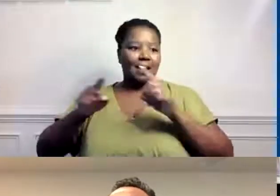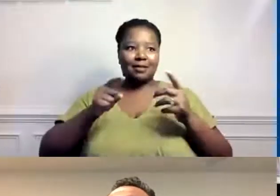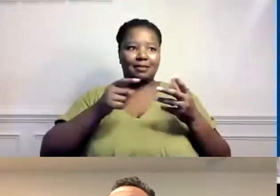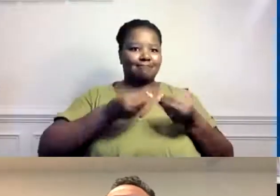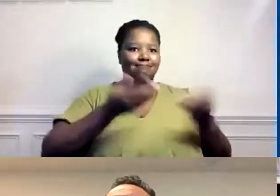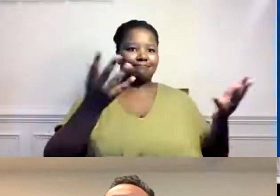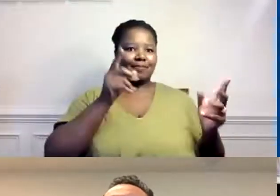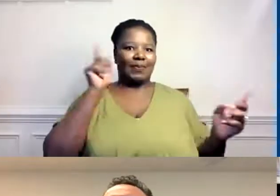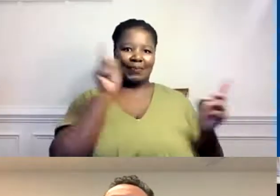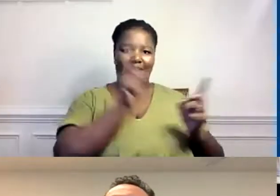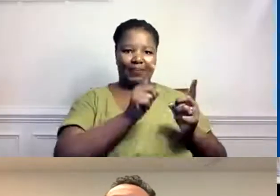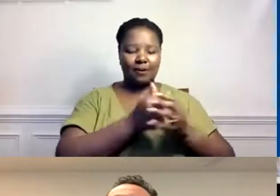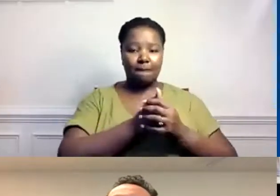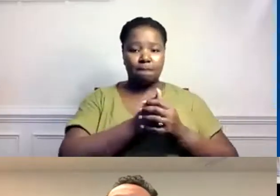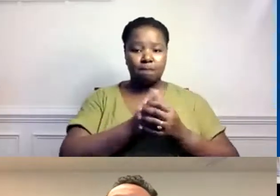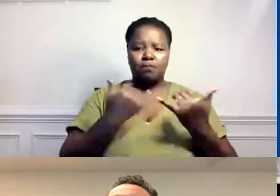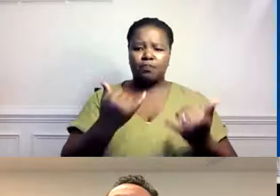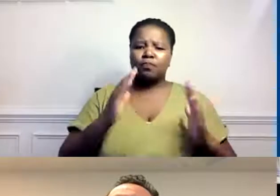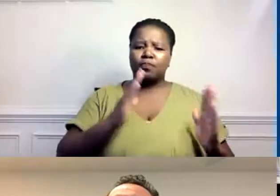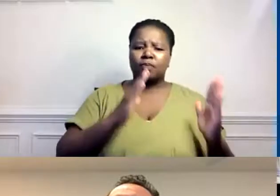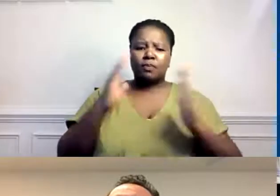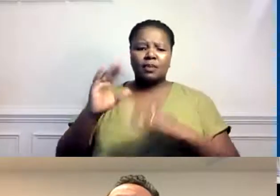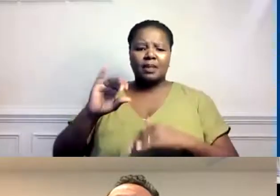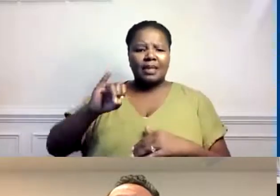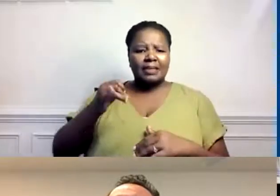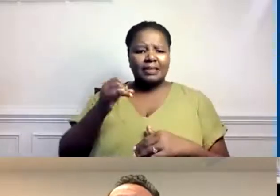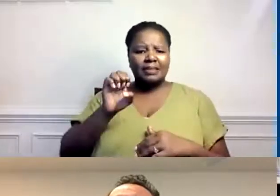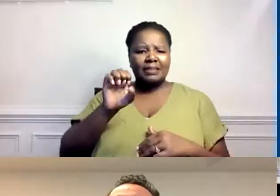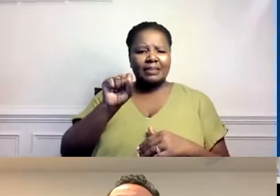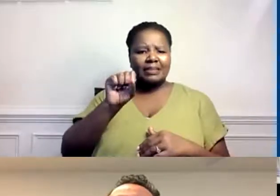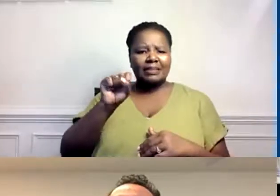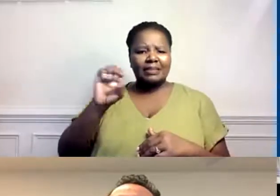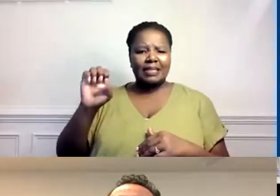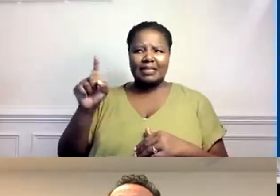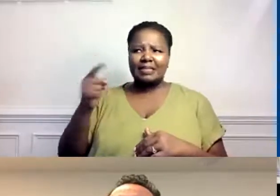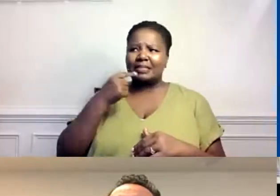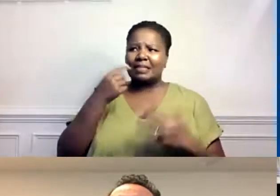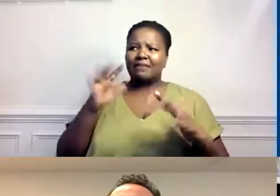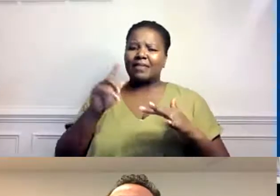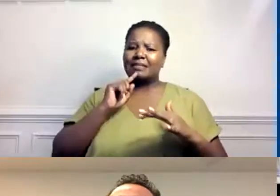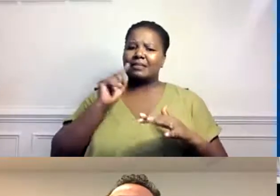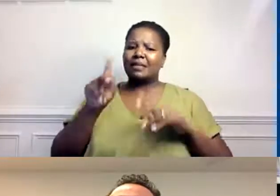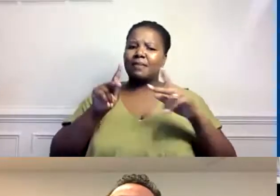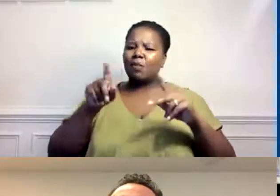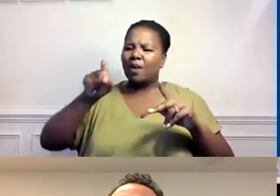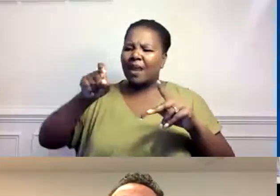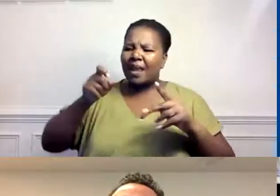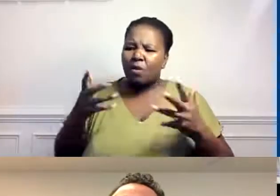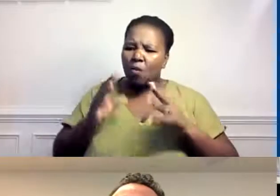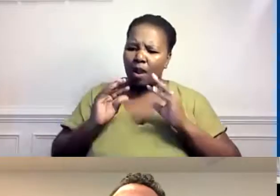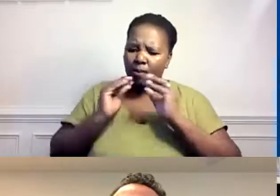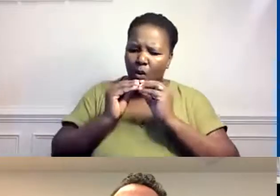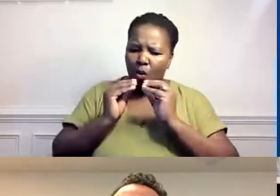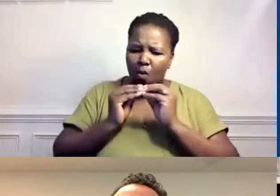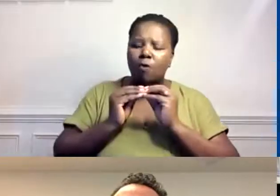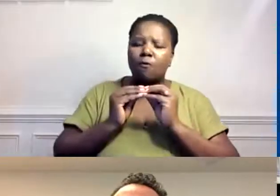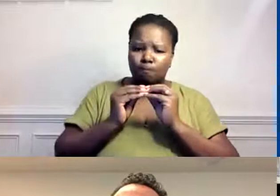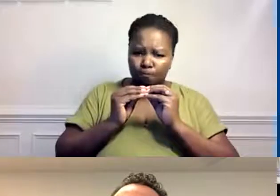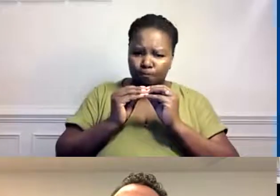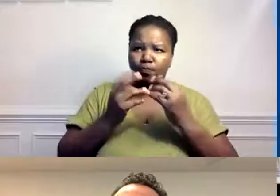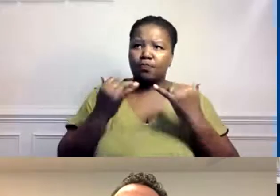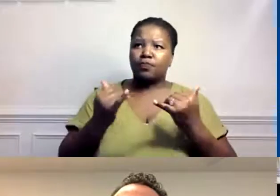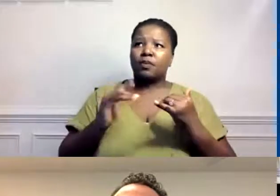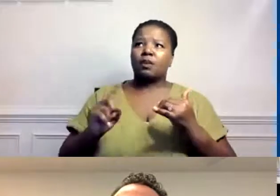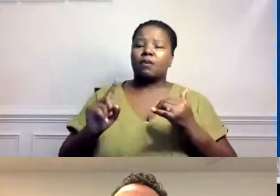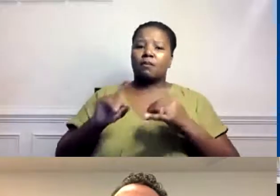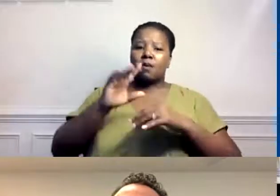that people often need support with, as you talked a little bit about, was getting hooked up for an online